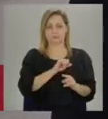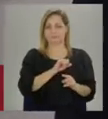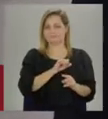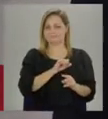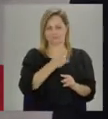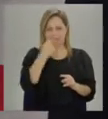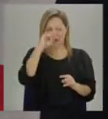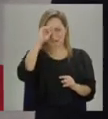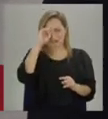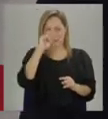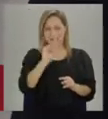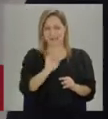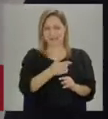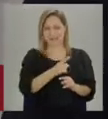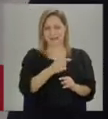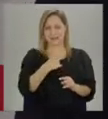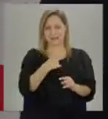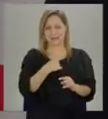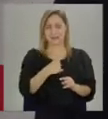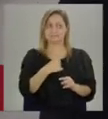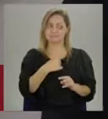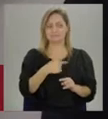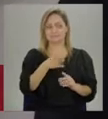it's totally another thing. I think it's